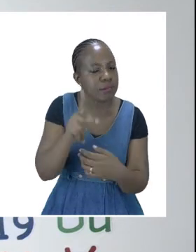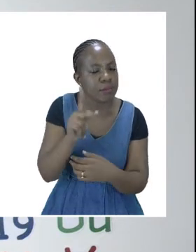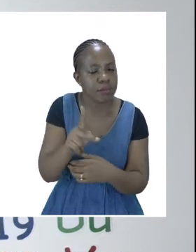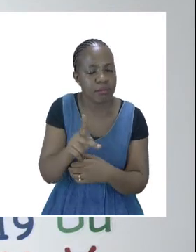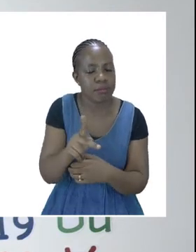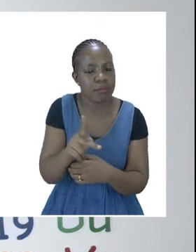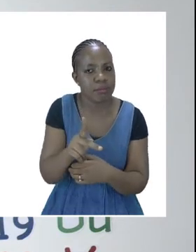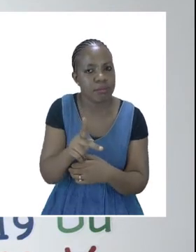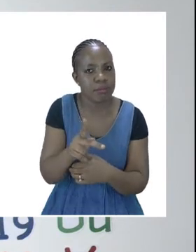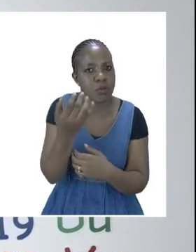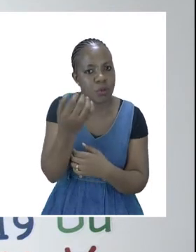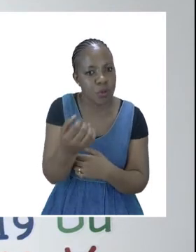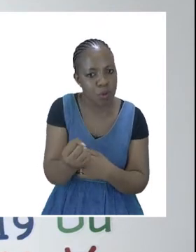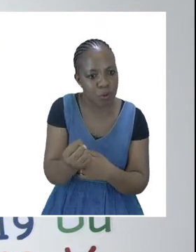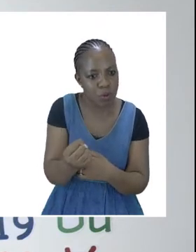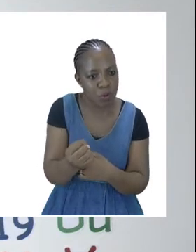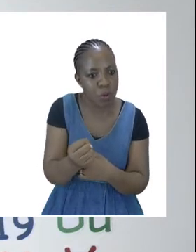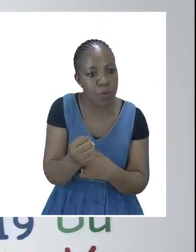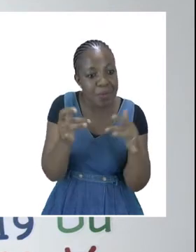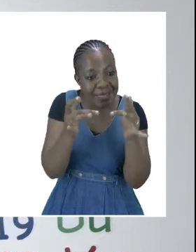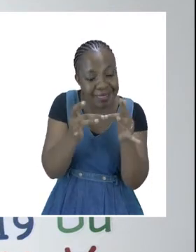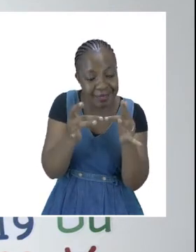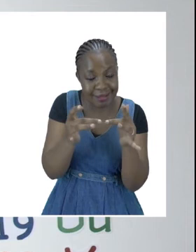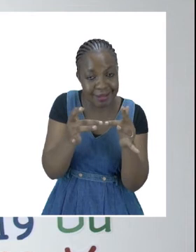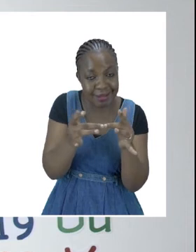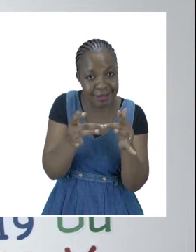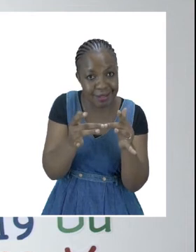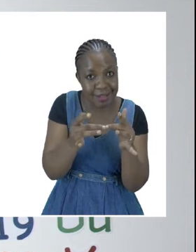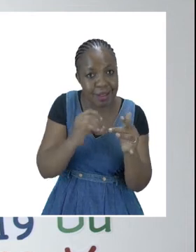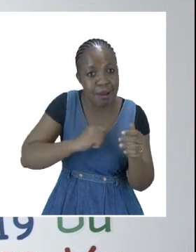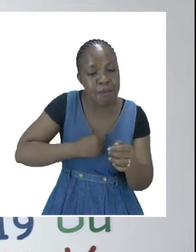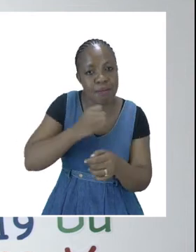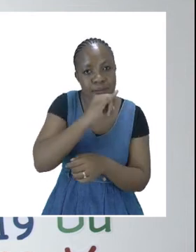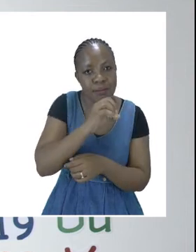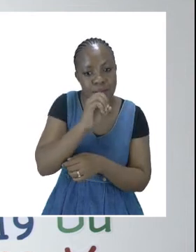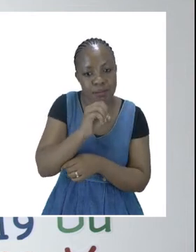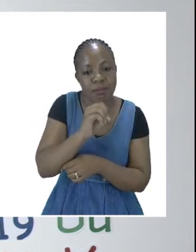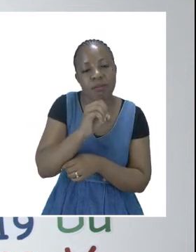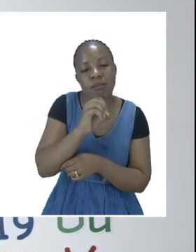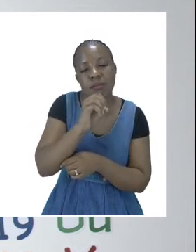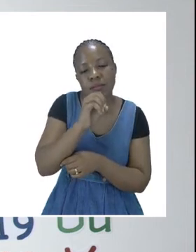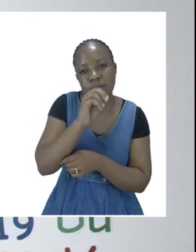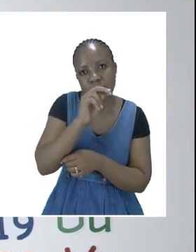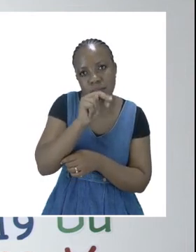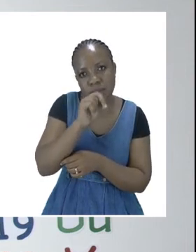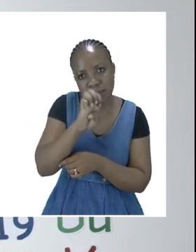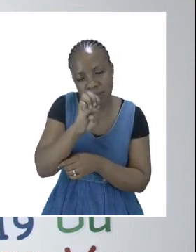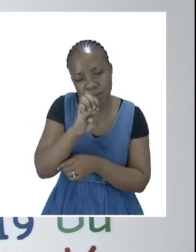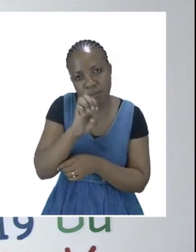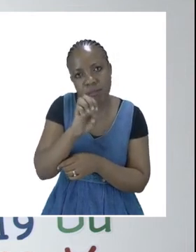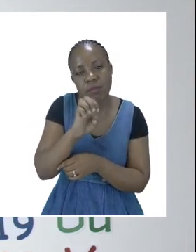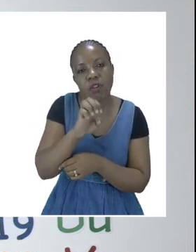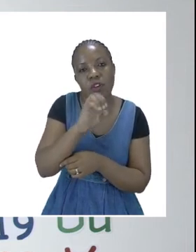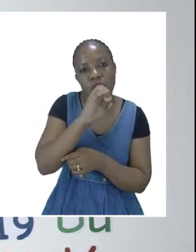are also available on our online platforms. MyZone and Zoschi Facebook pages and